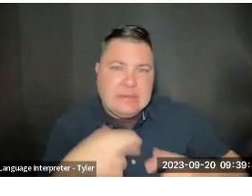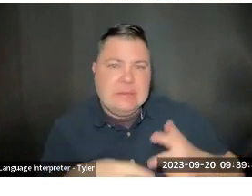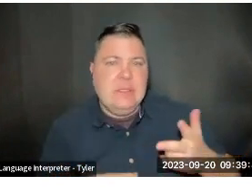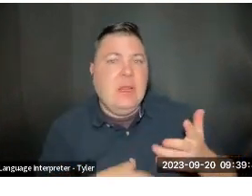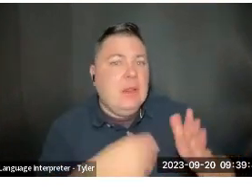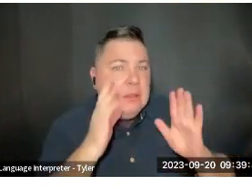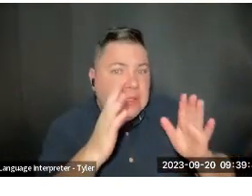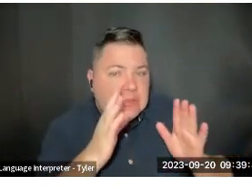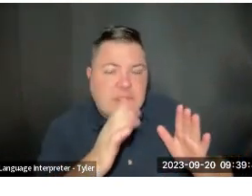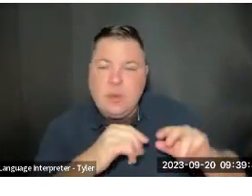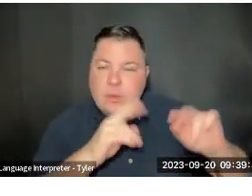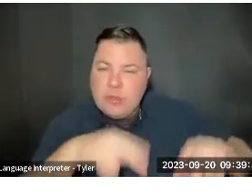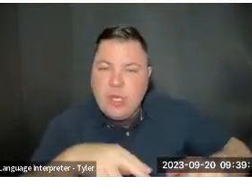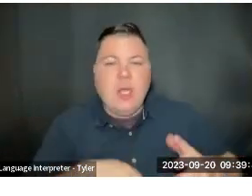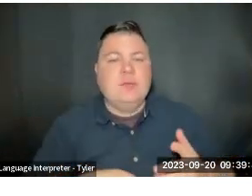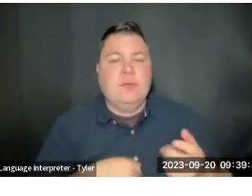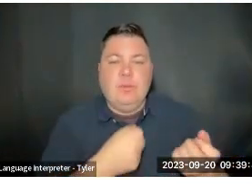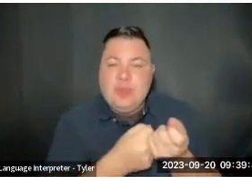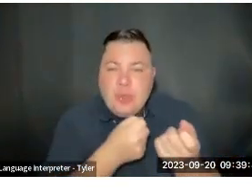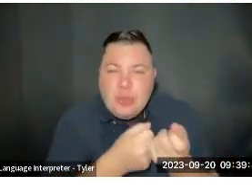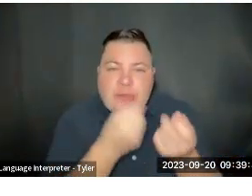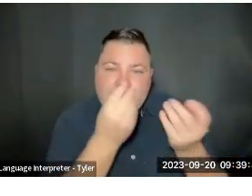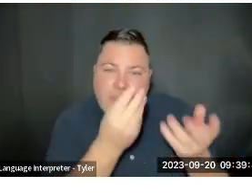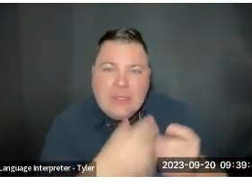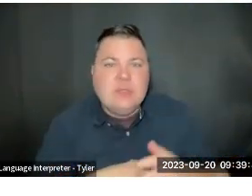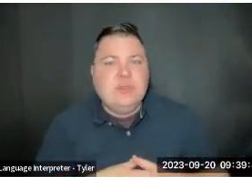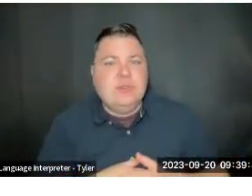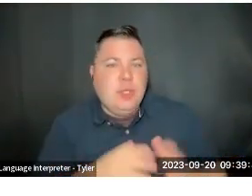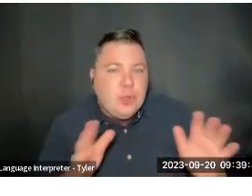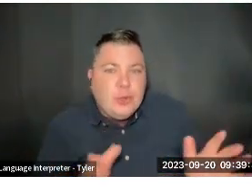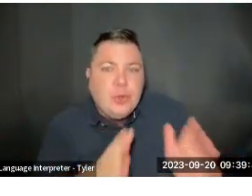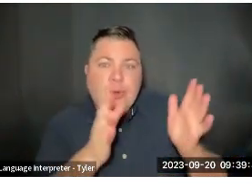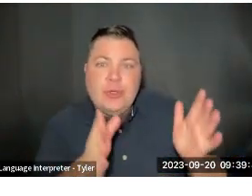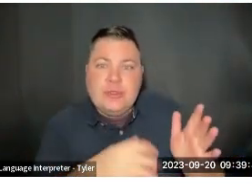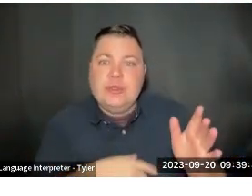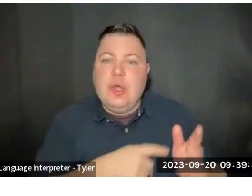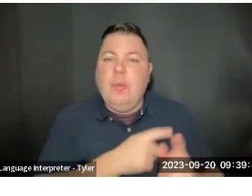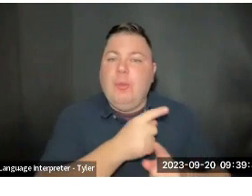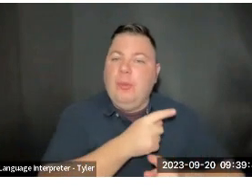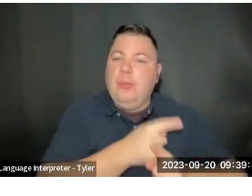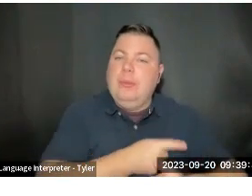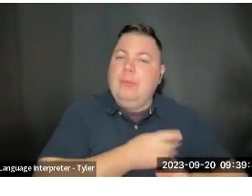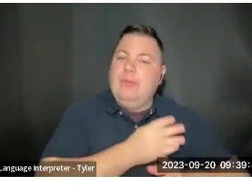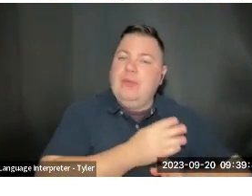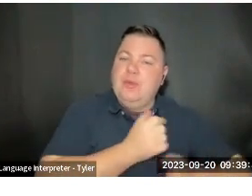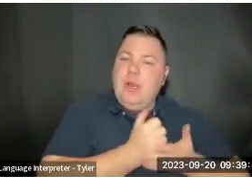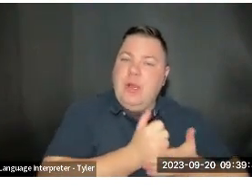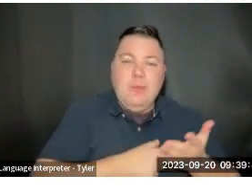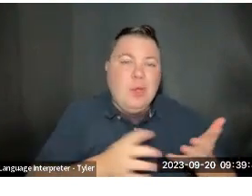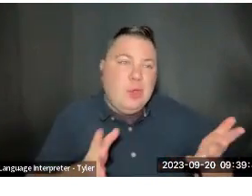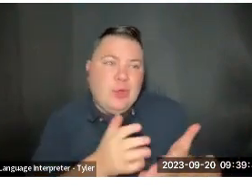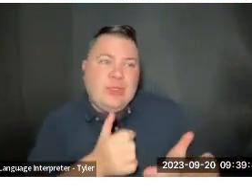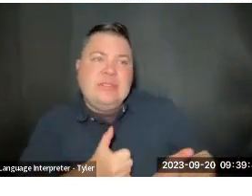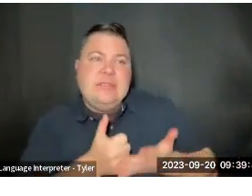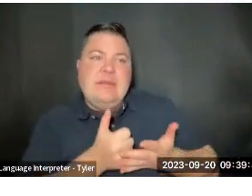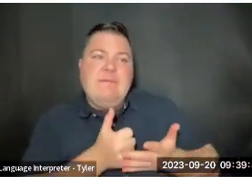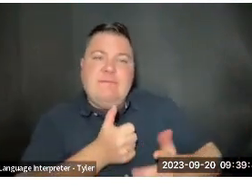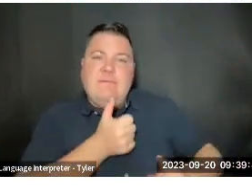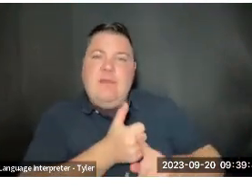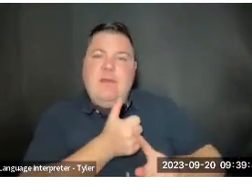give reassurance and information, encourage appropriate professional help, and then encourage self-help and other support strategies.